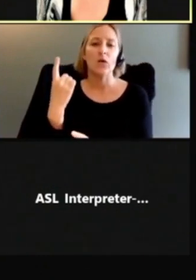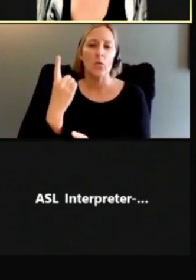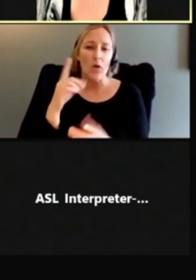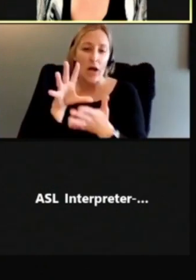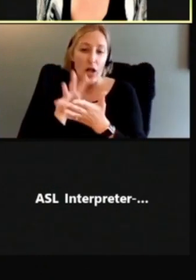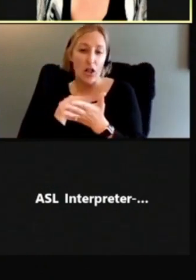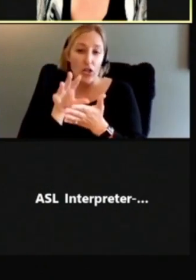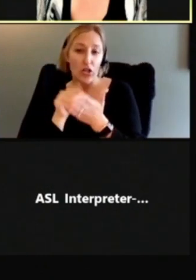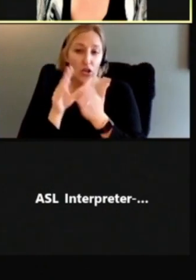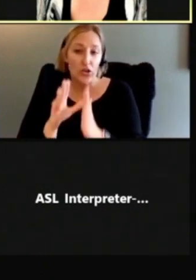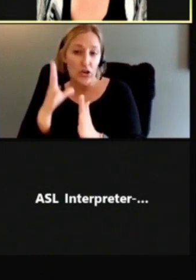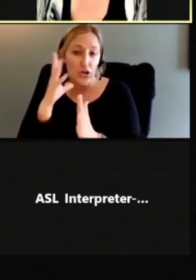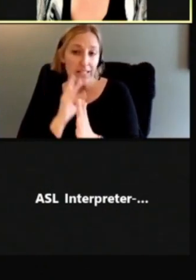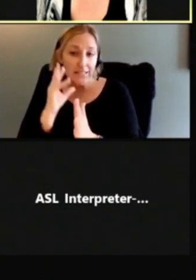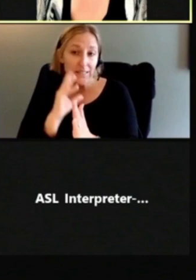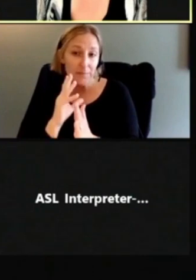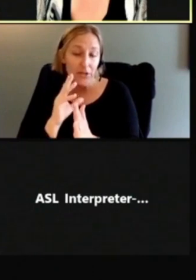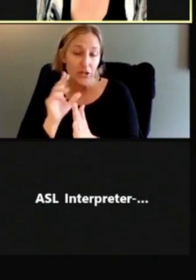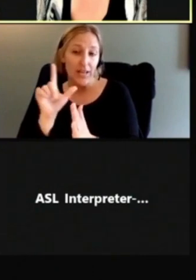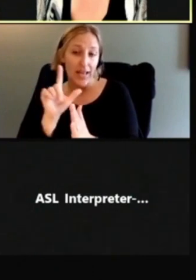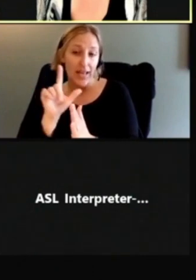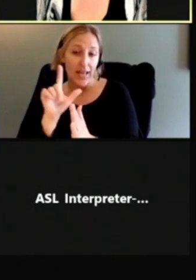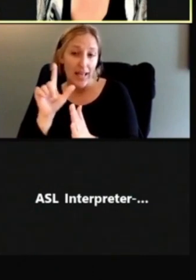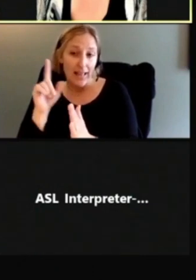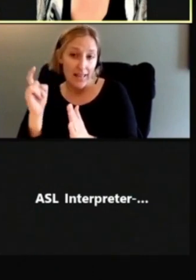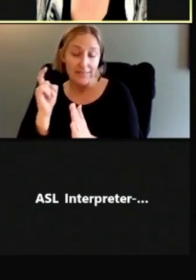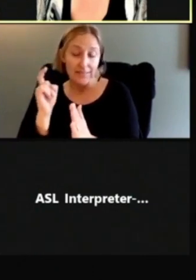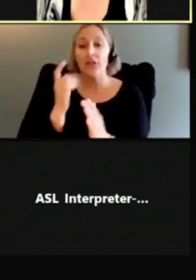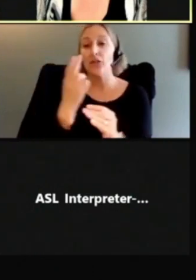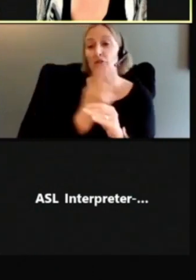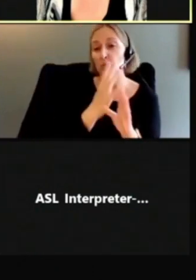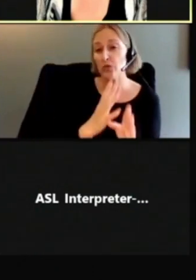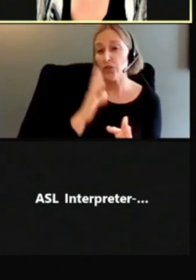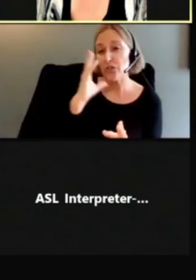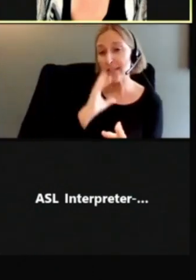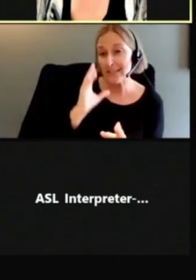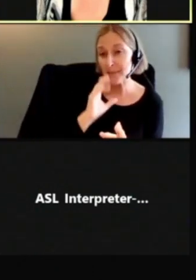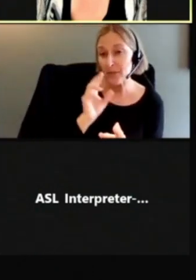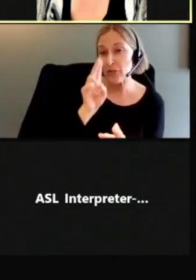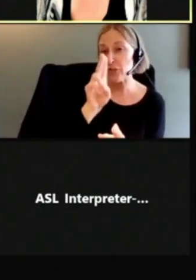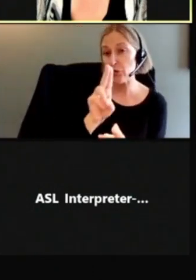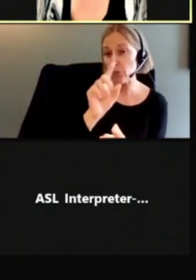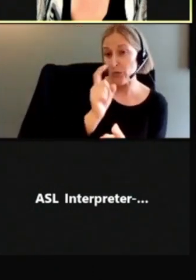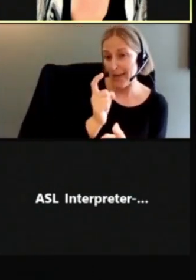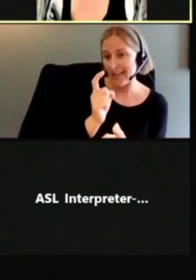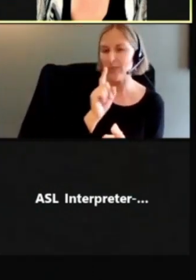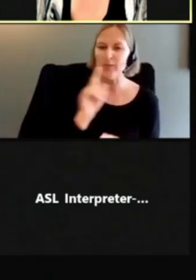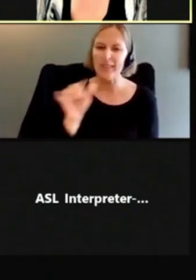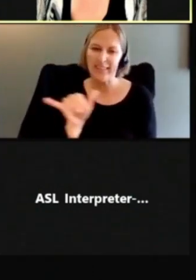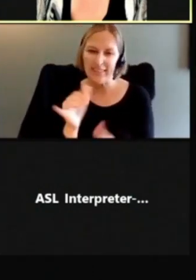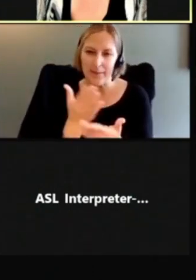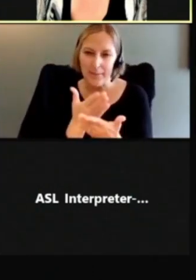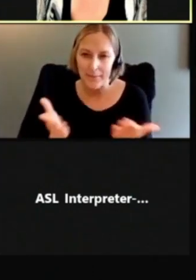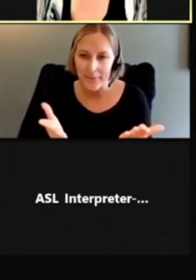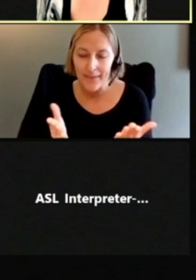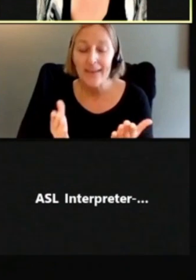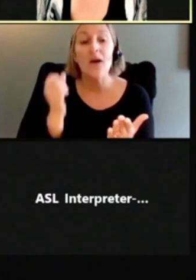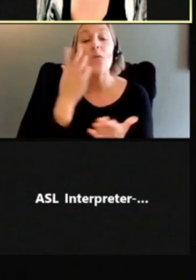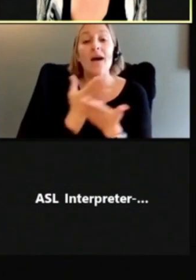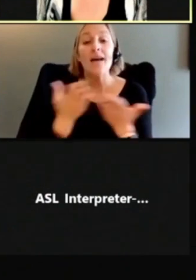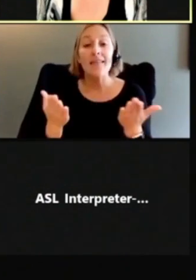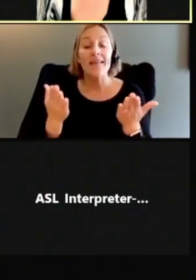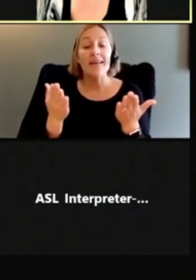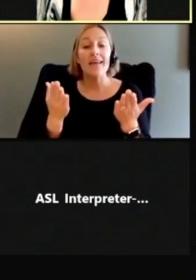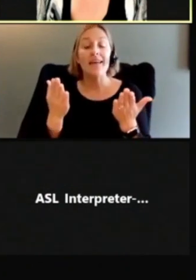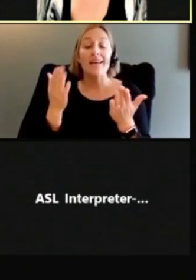learner experience, one is user experience. Basically the same thing. One of the things almost every adult learner wants